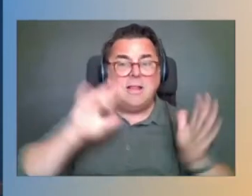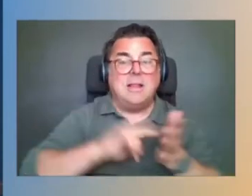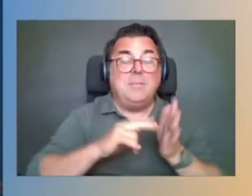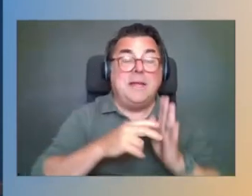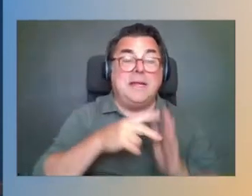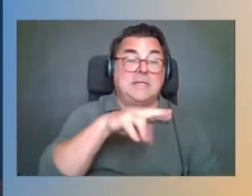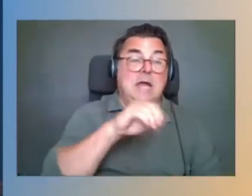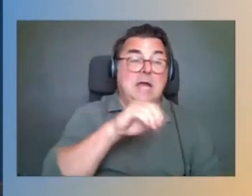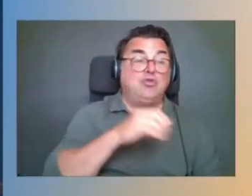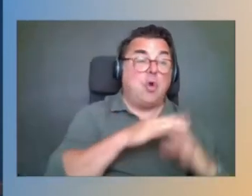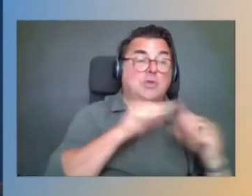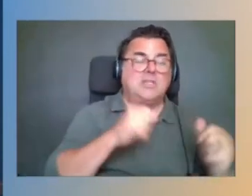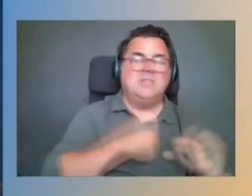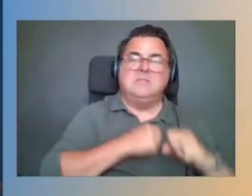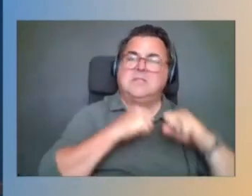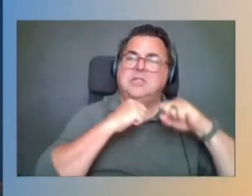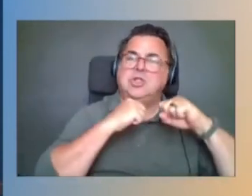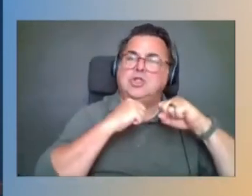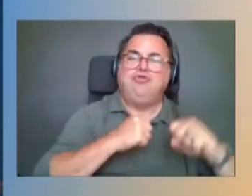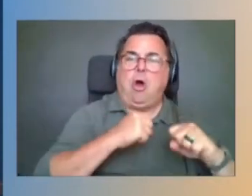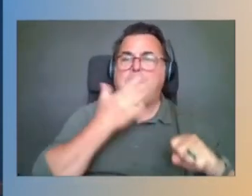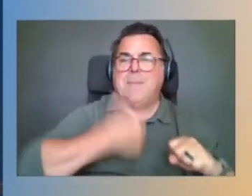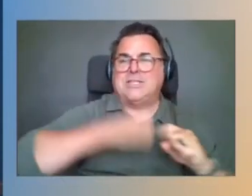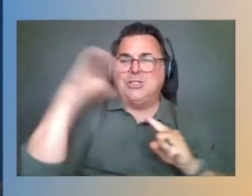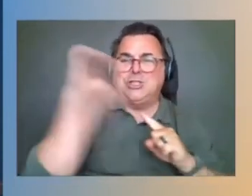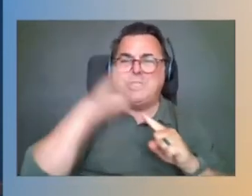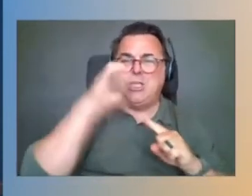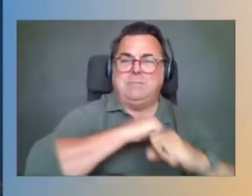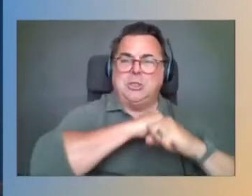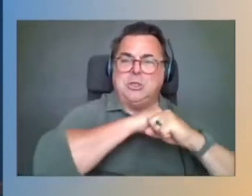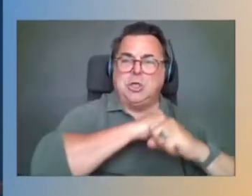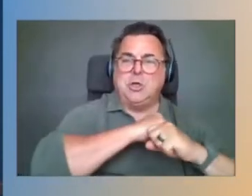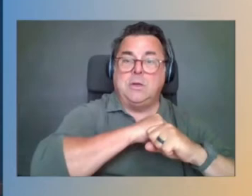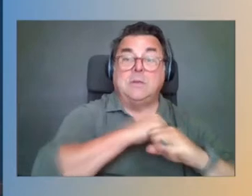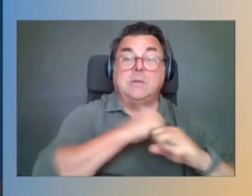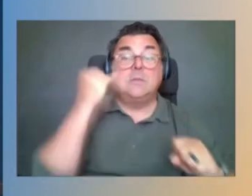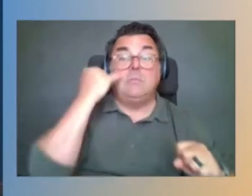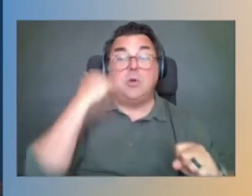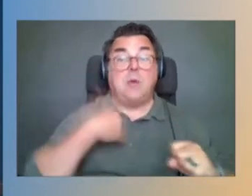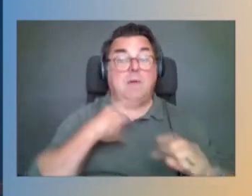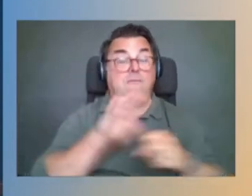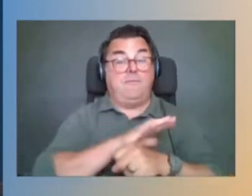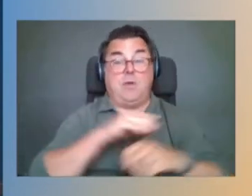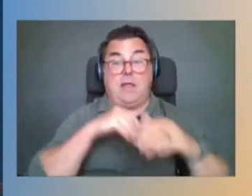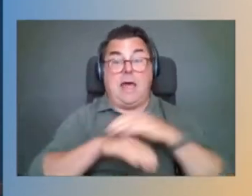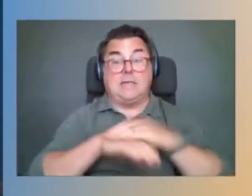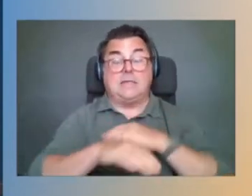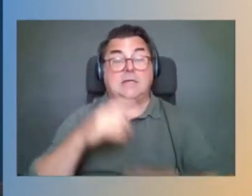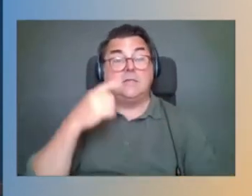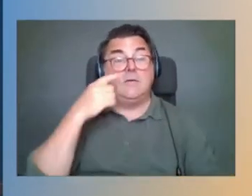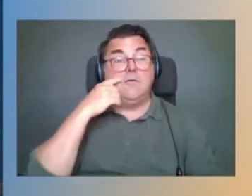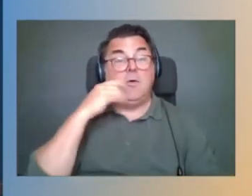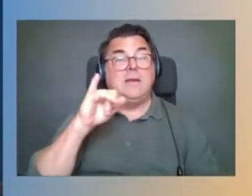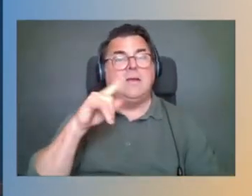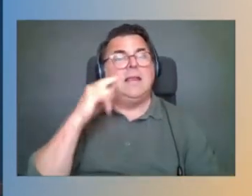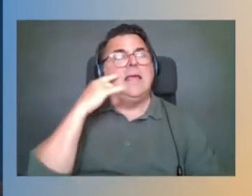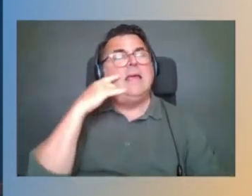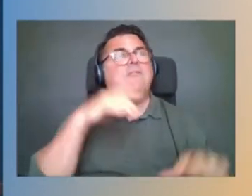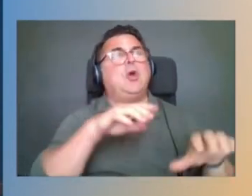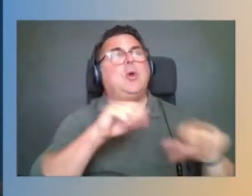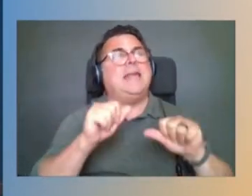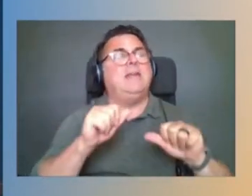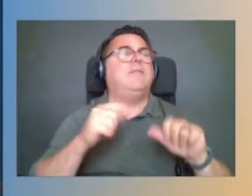security posture that's unmatched, because even if you have full access on the Intel, if you break out of the hypervisor as an